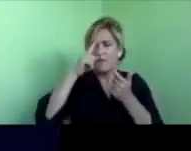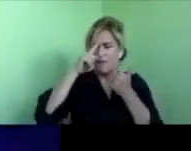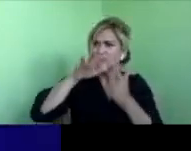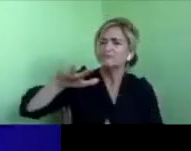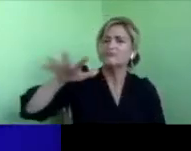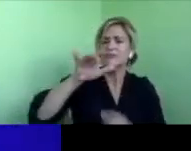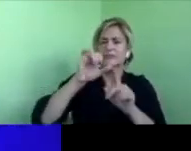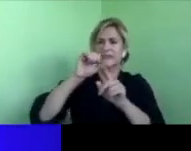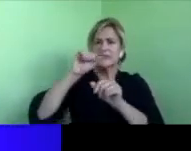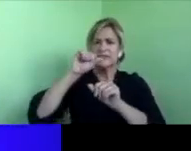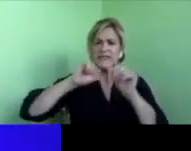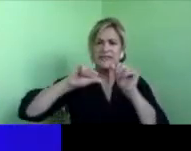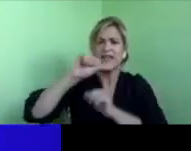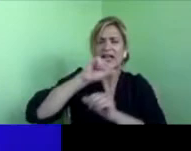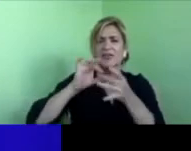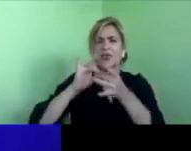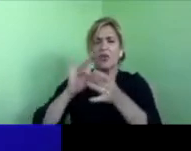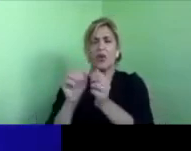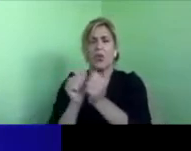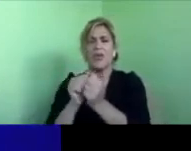work in symbiosis with the planet.